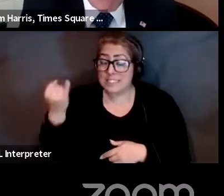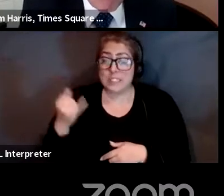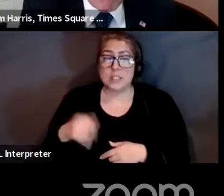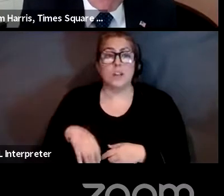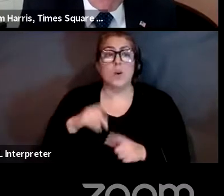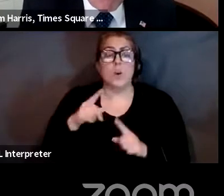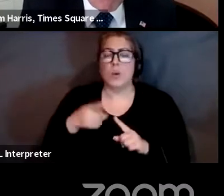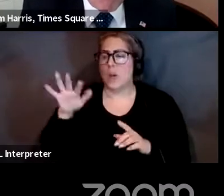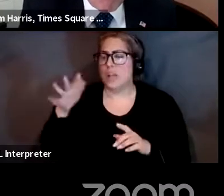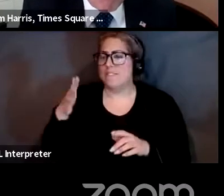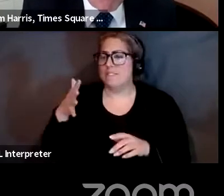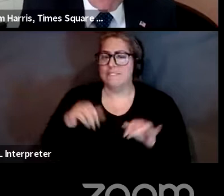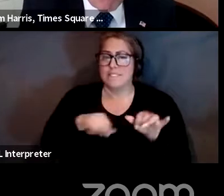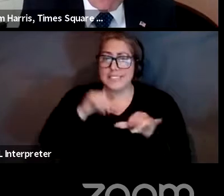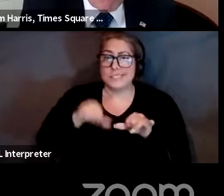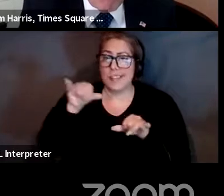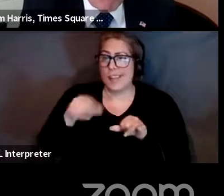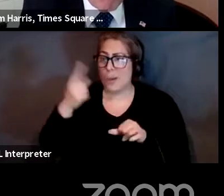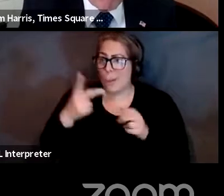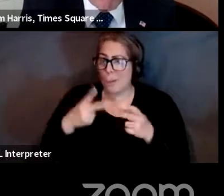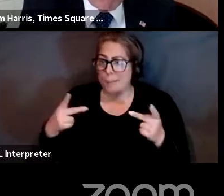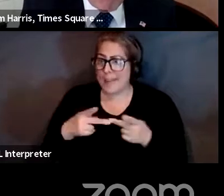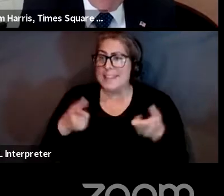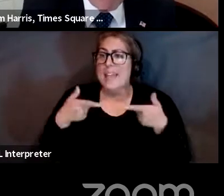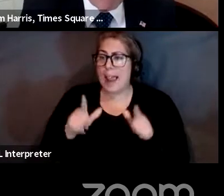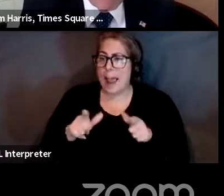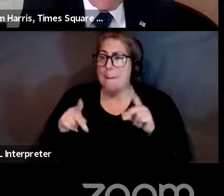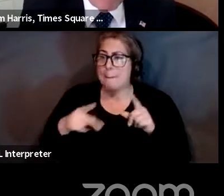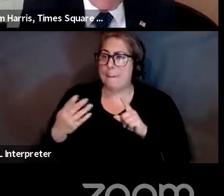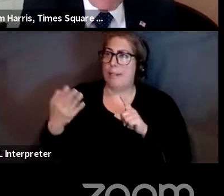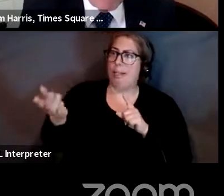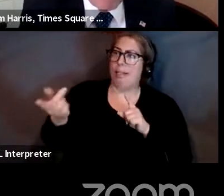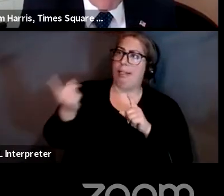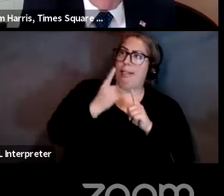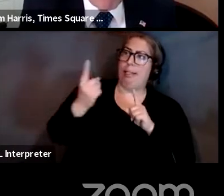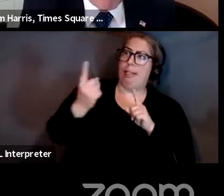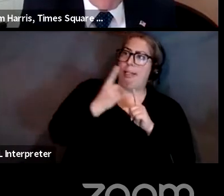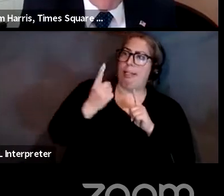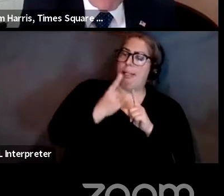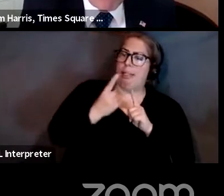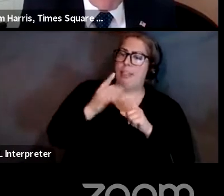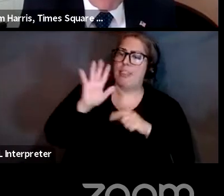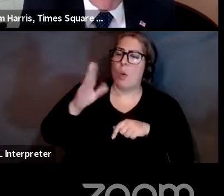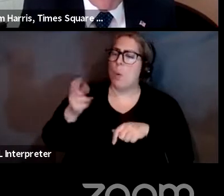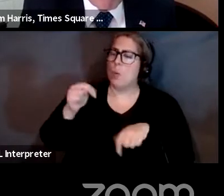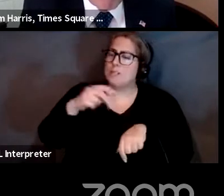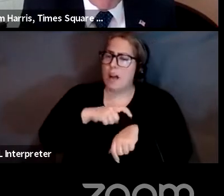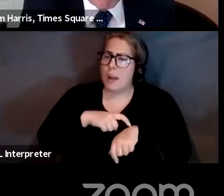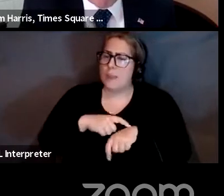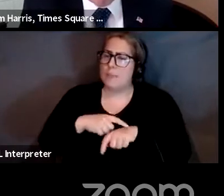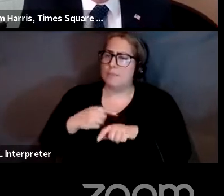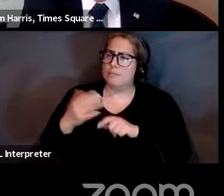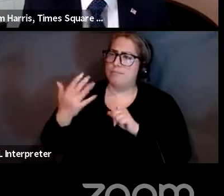of stay in one place and let people come to you at their own pace and have, you know,